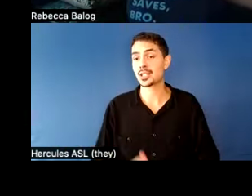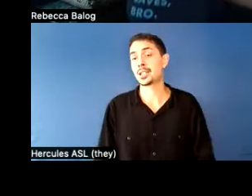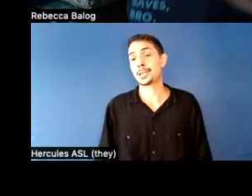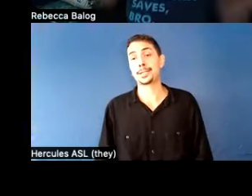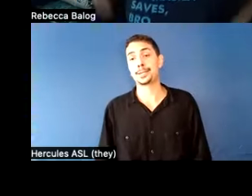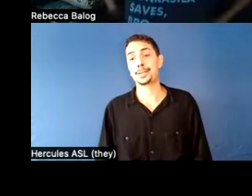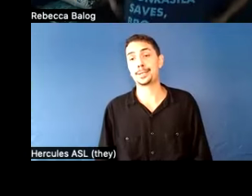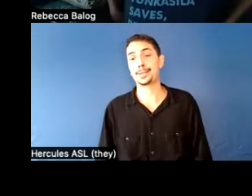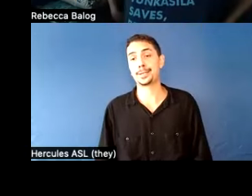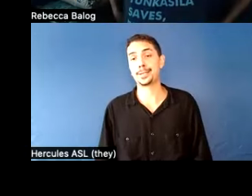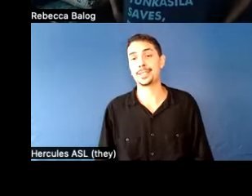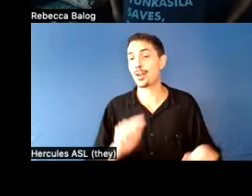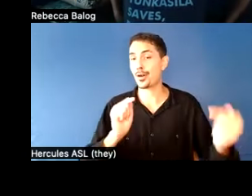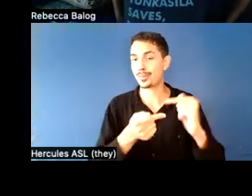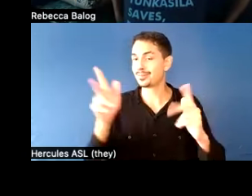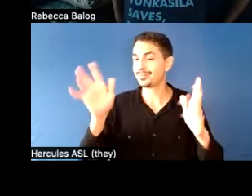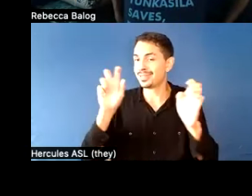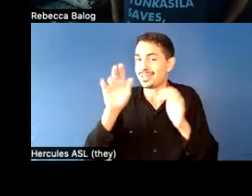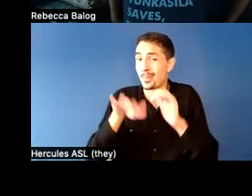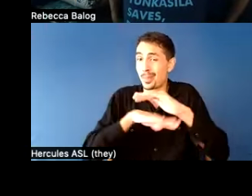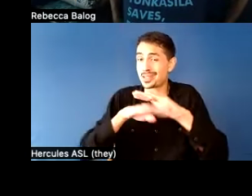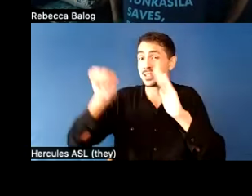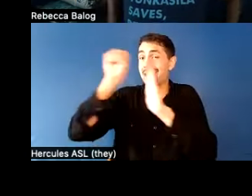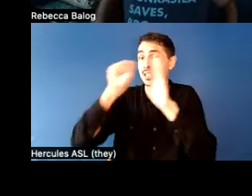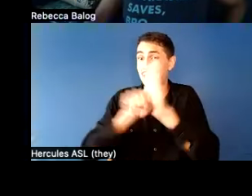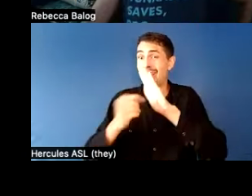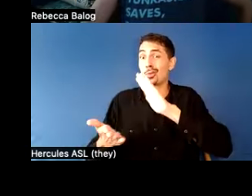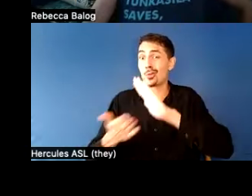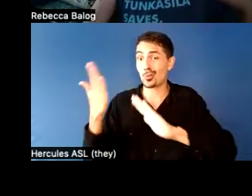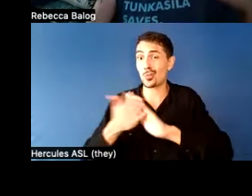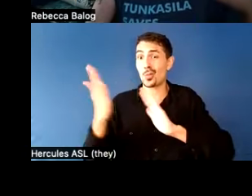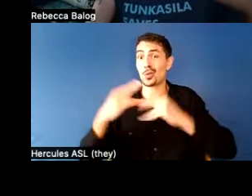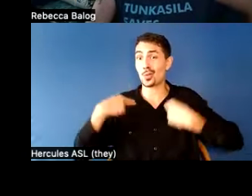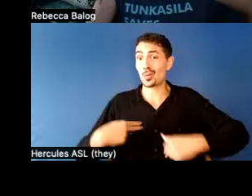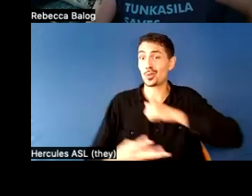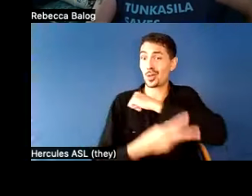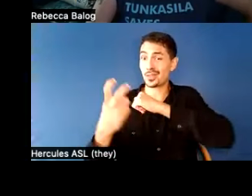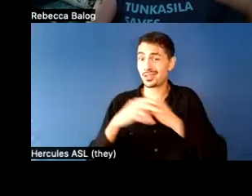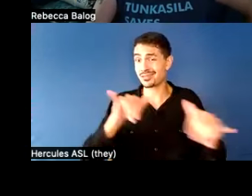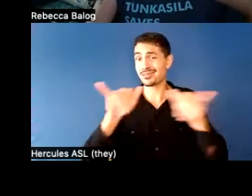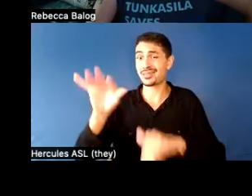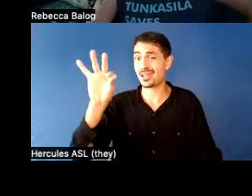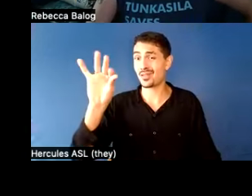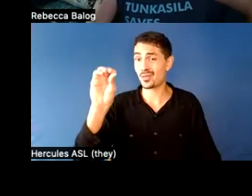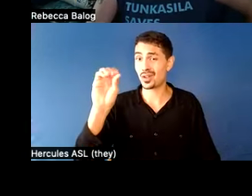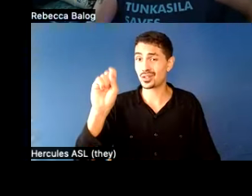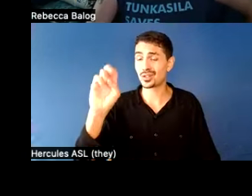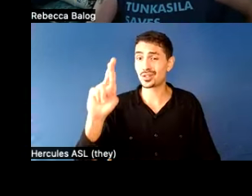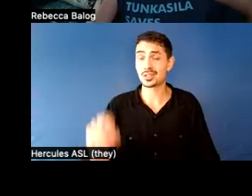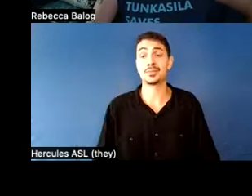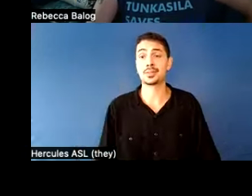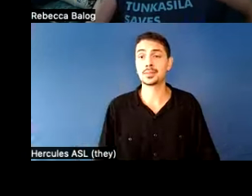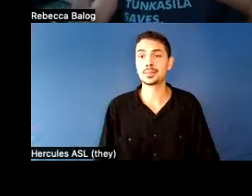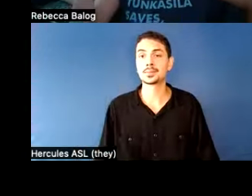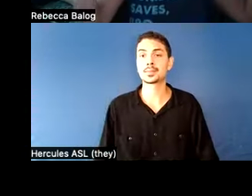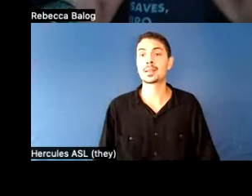state-run human trafficking because there's money involved. Licensed foster home providers, trusted people, some